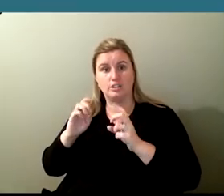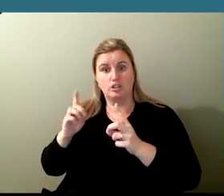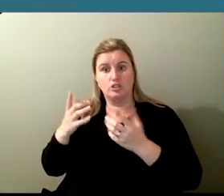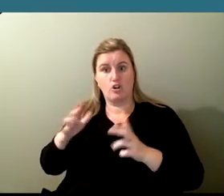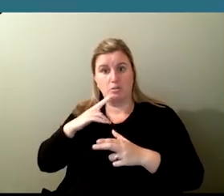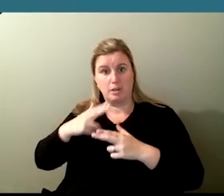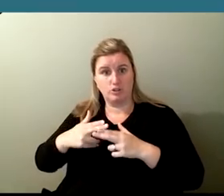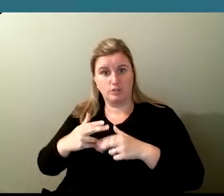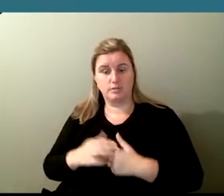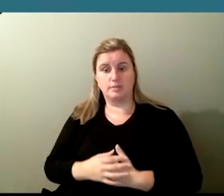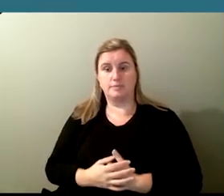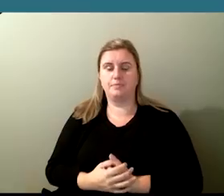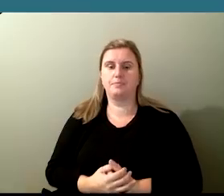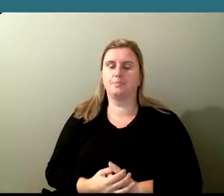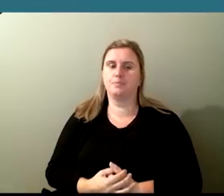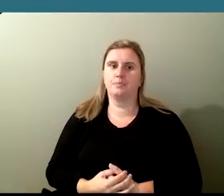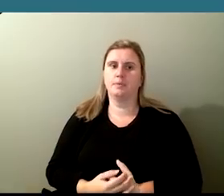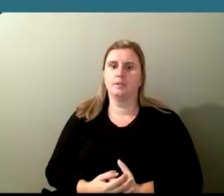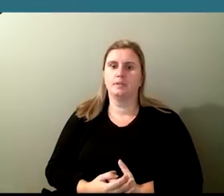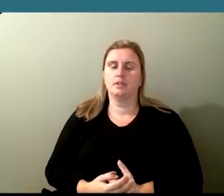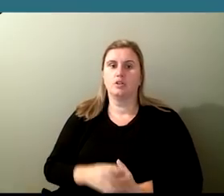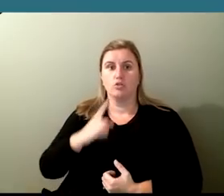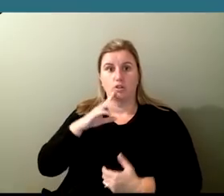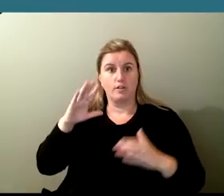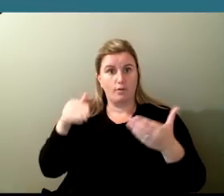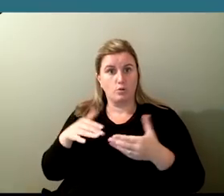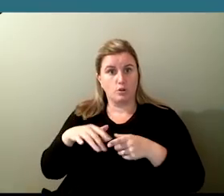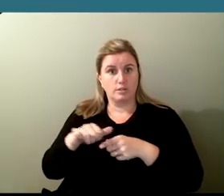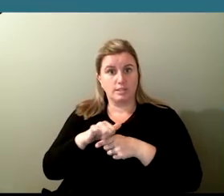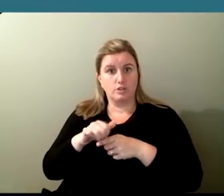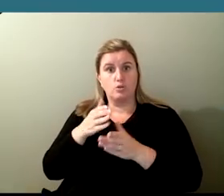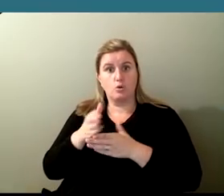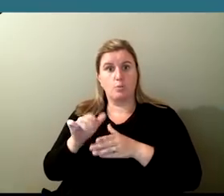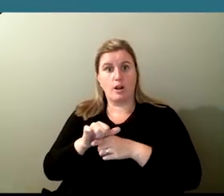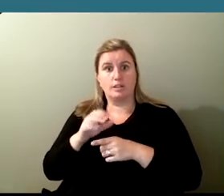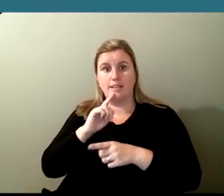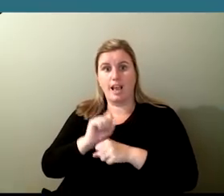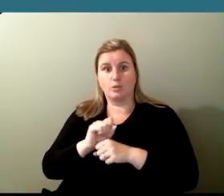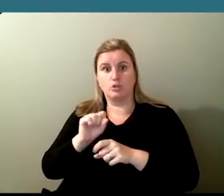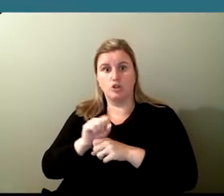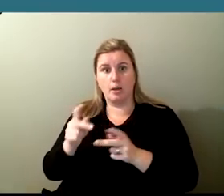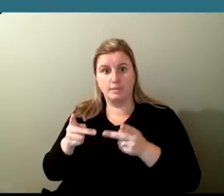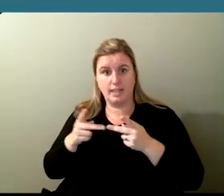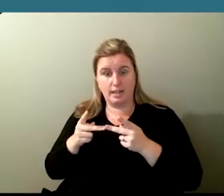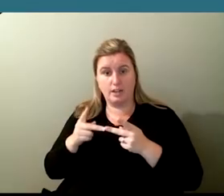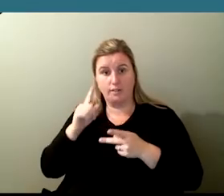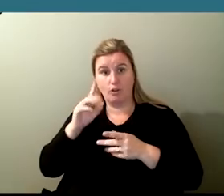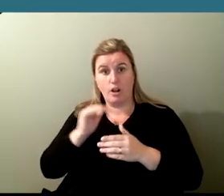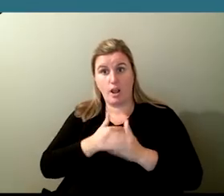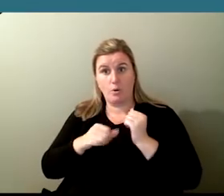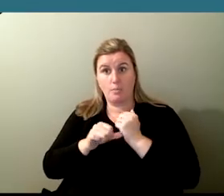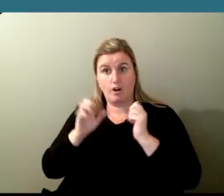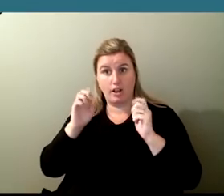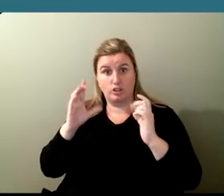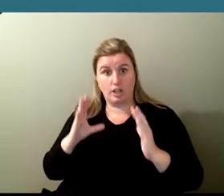mentioned. It really focuses on skills to practice in the actual job setting. So for our peer